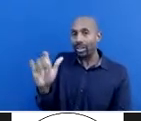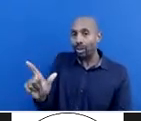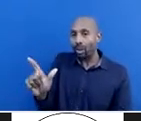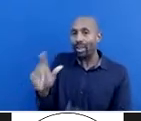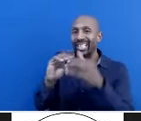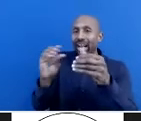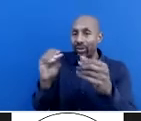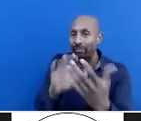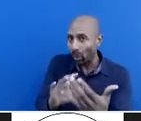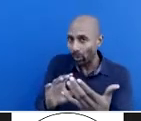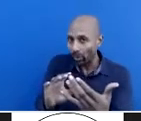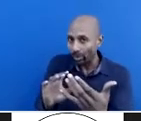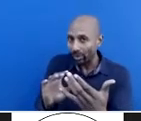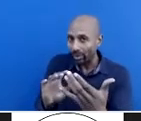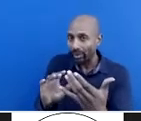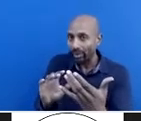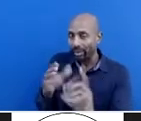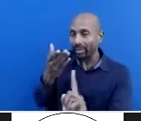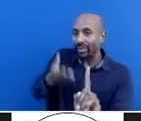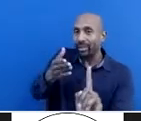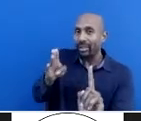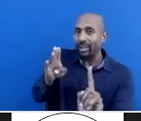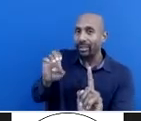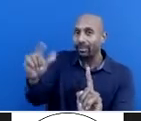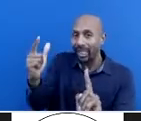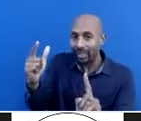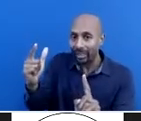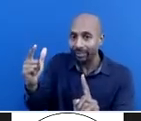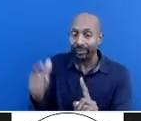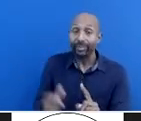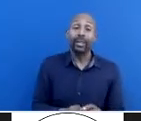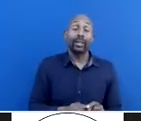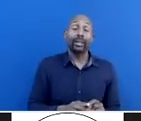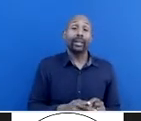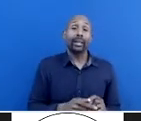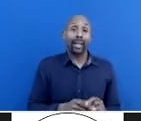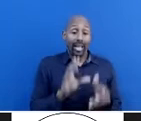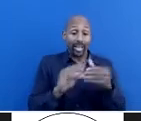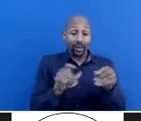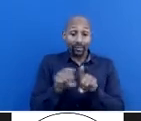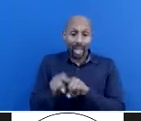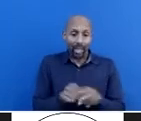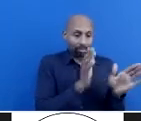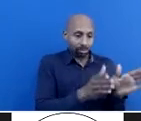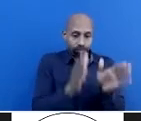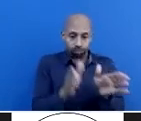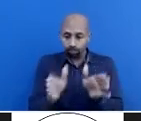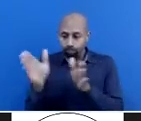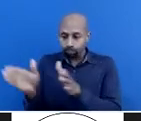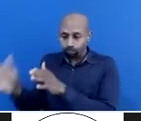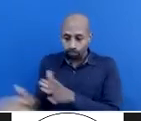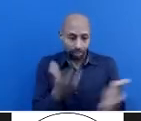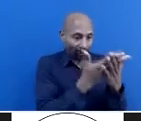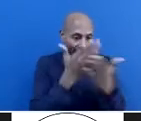linear narratives stand in the way of expressing that which needs to be expressed. Don't let facts stand in the way